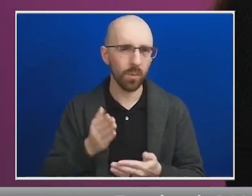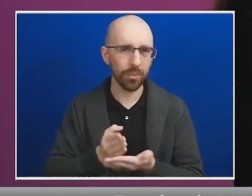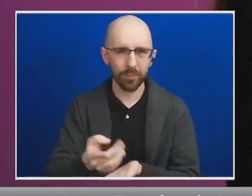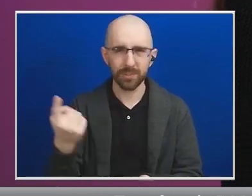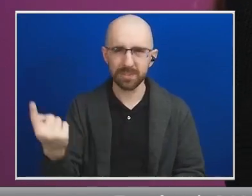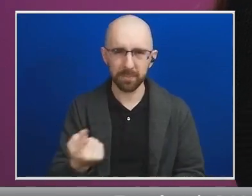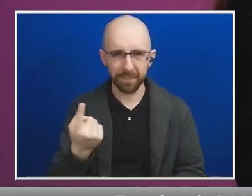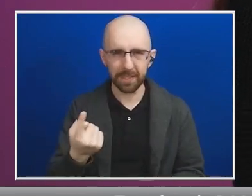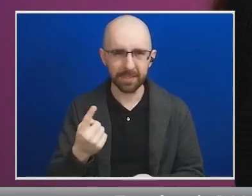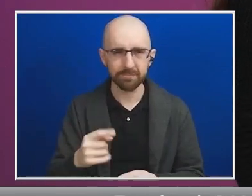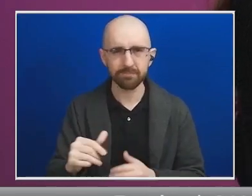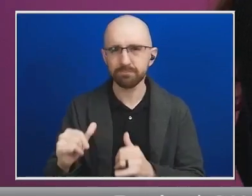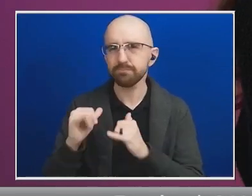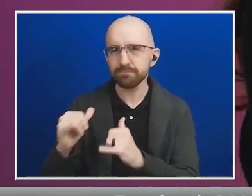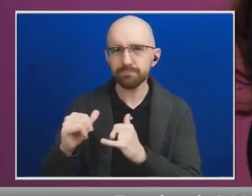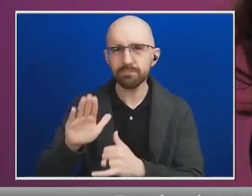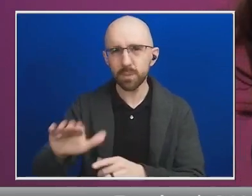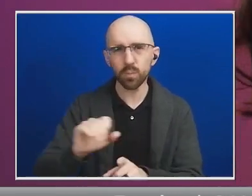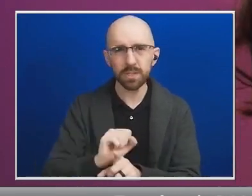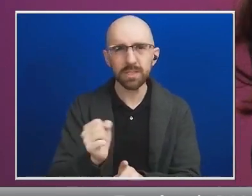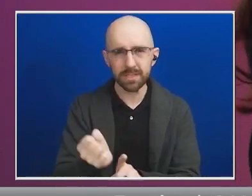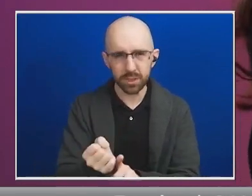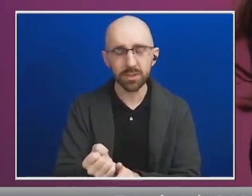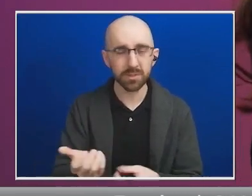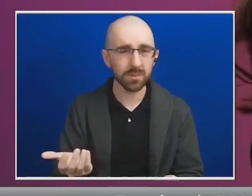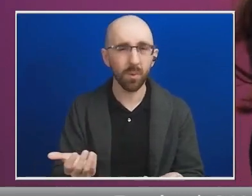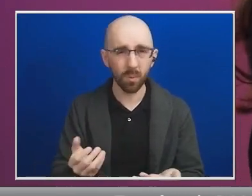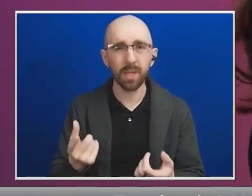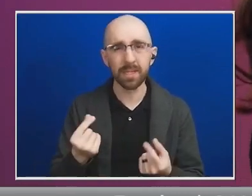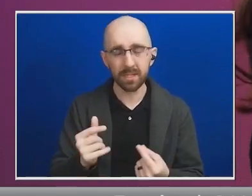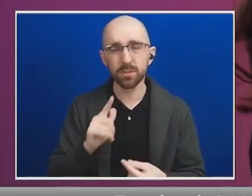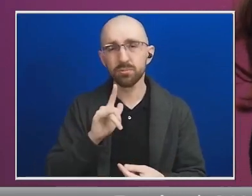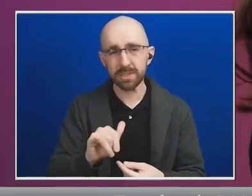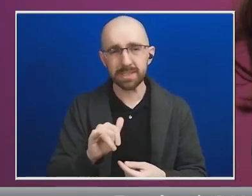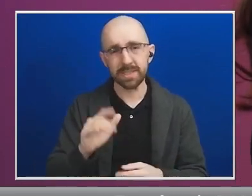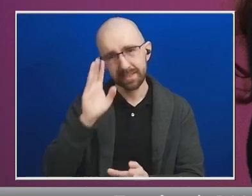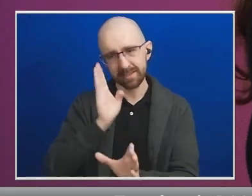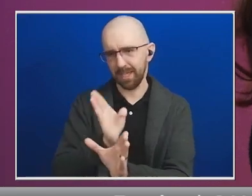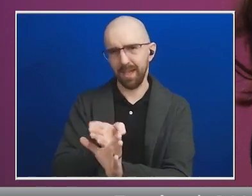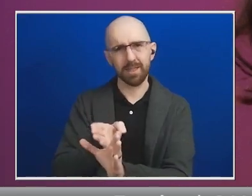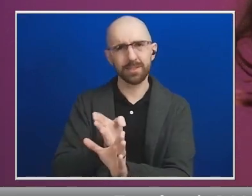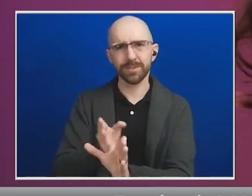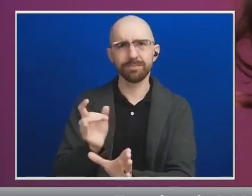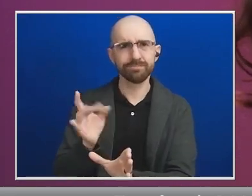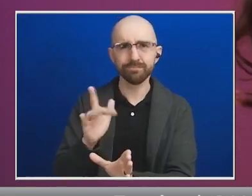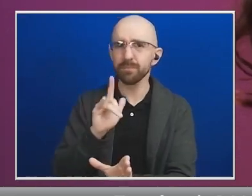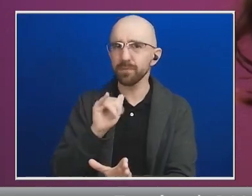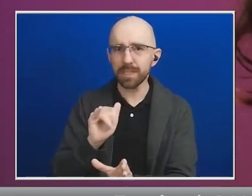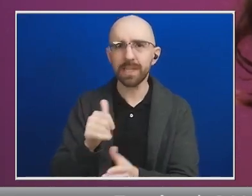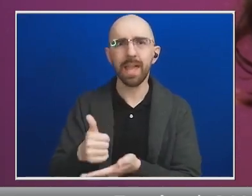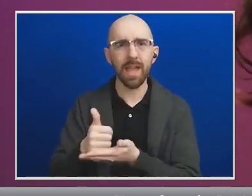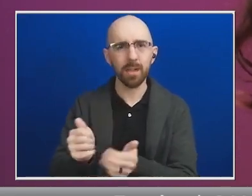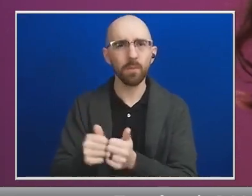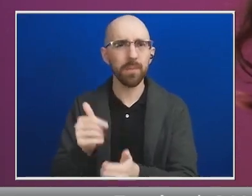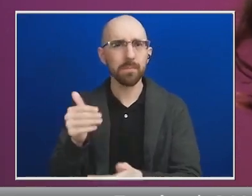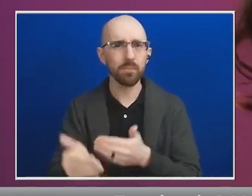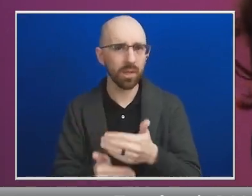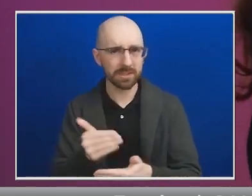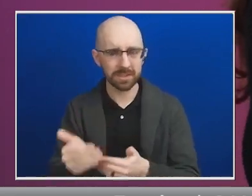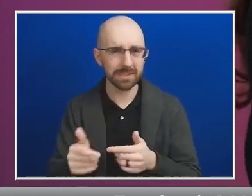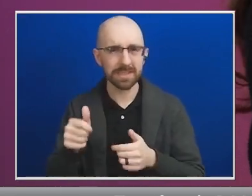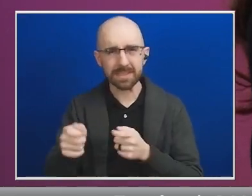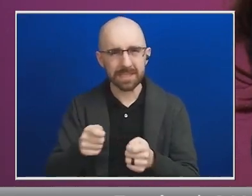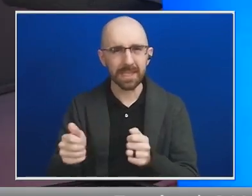your condition. So it does really, psychosocial, it just really helps with the process of dealing with going through something